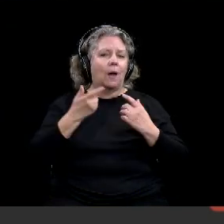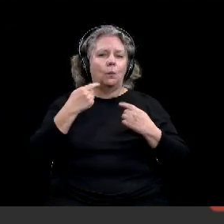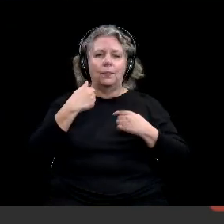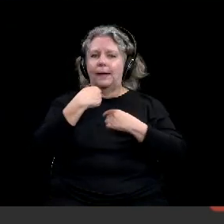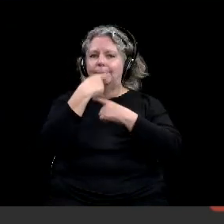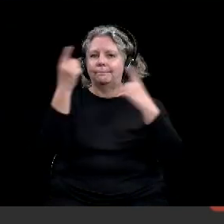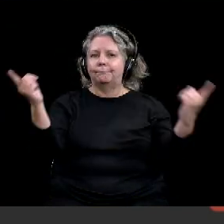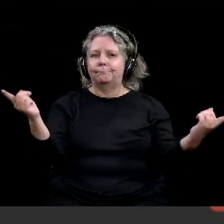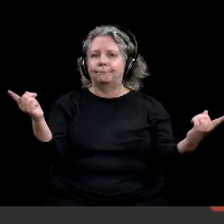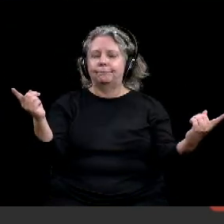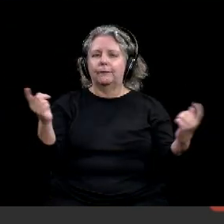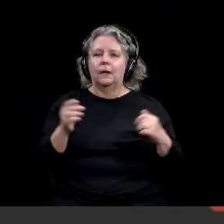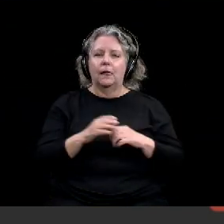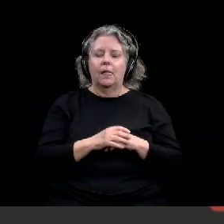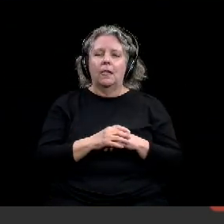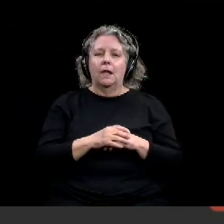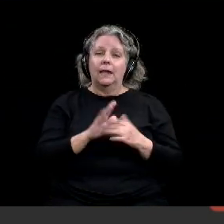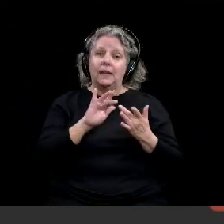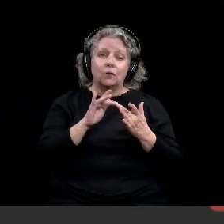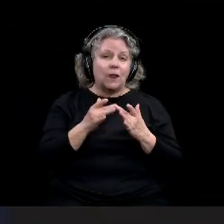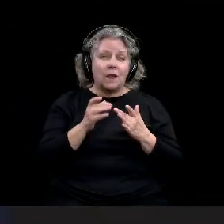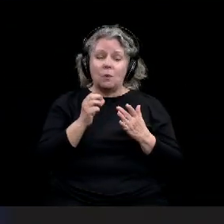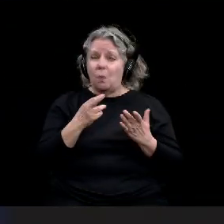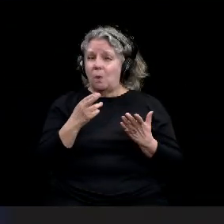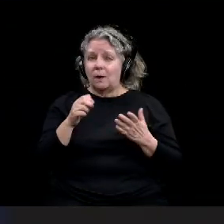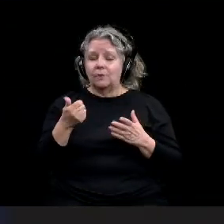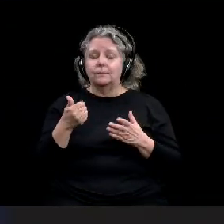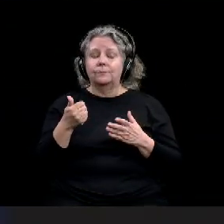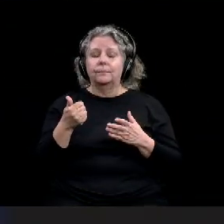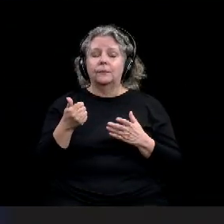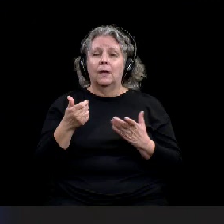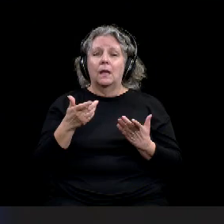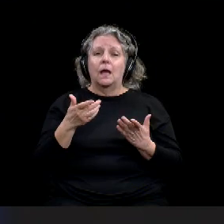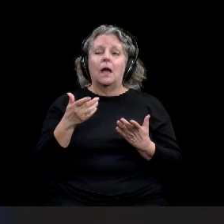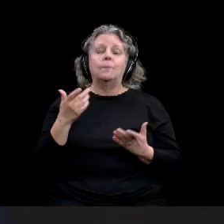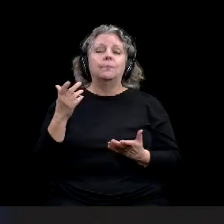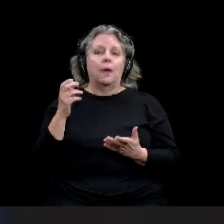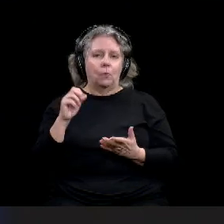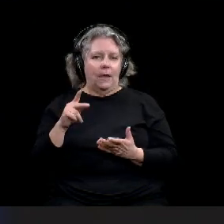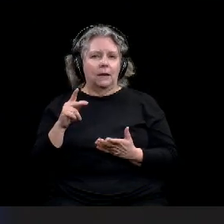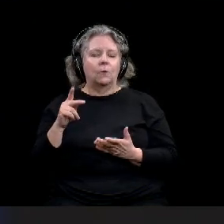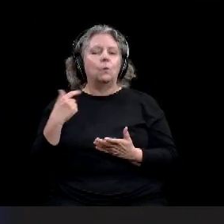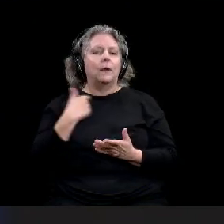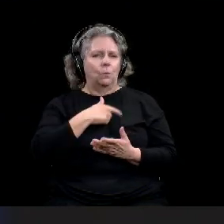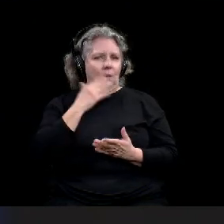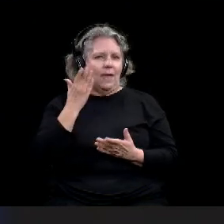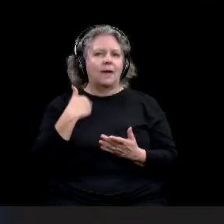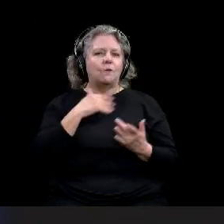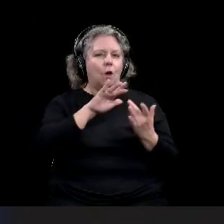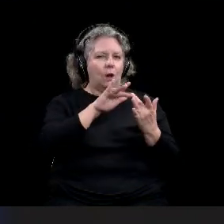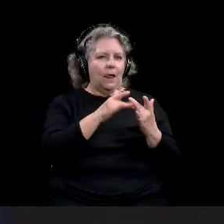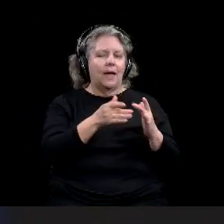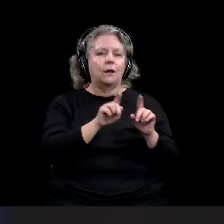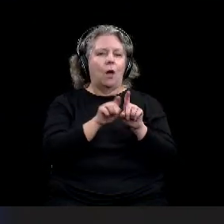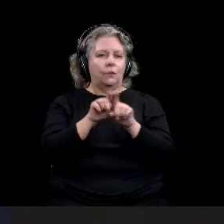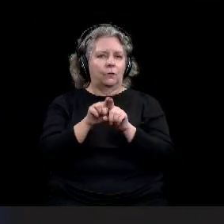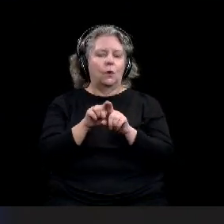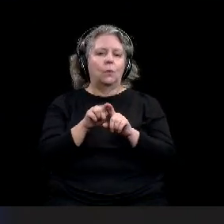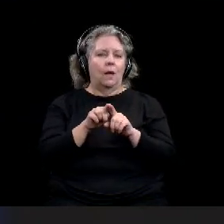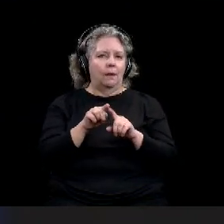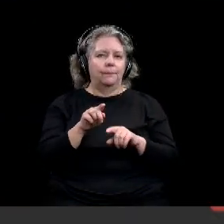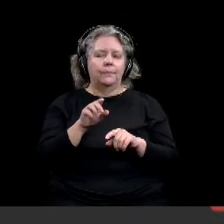for you online and on social media as well. So we'll get the word out to everyone about what we learned from this